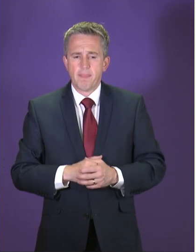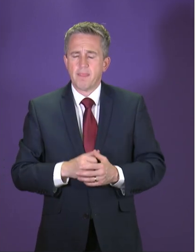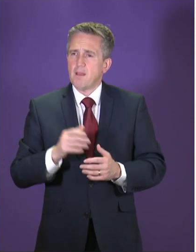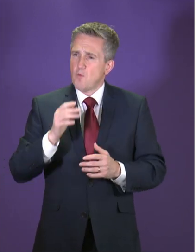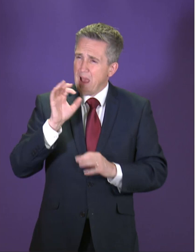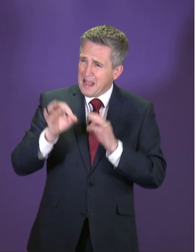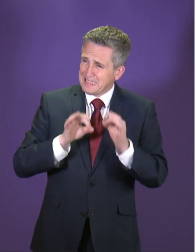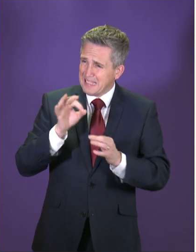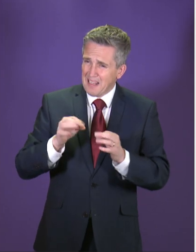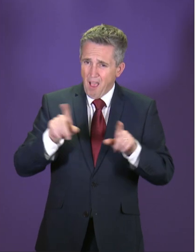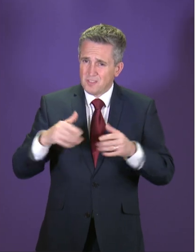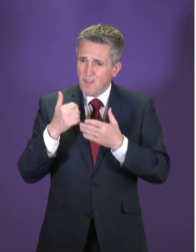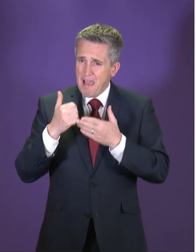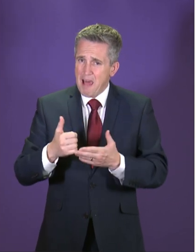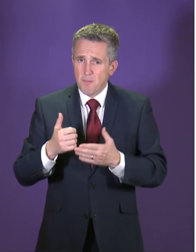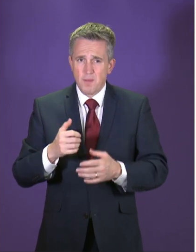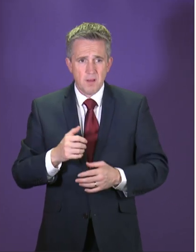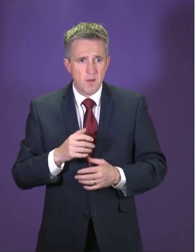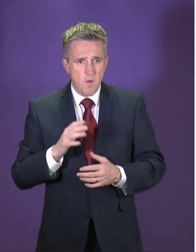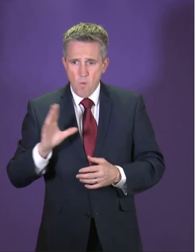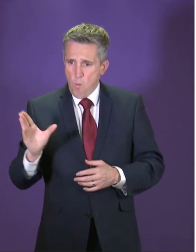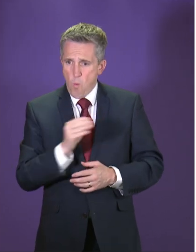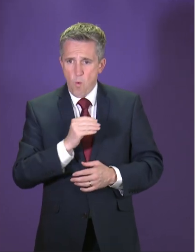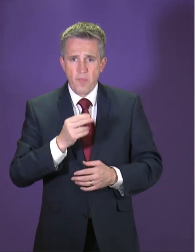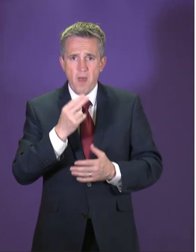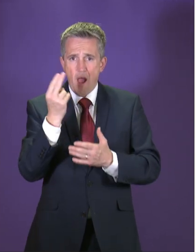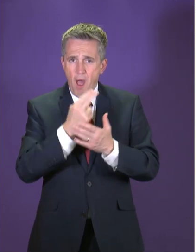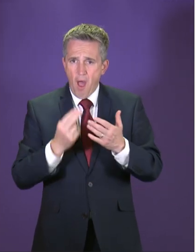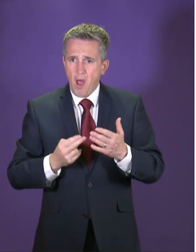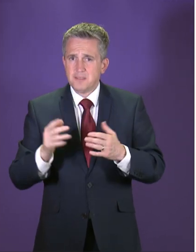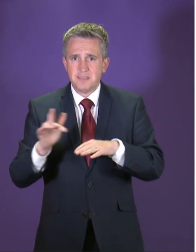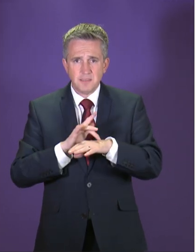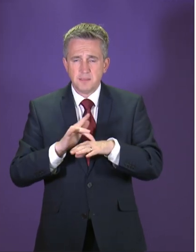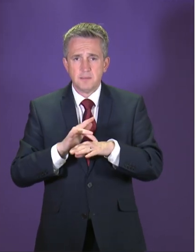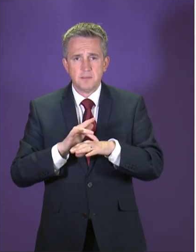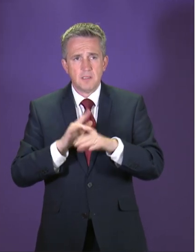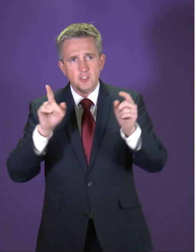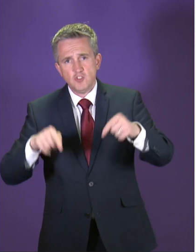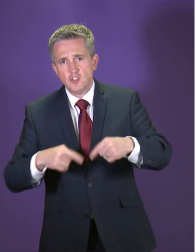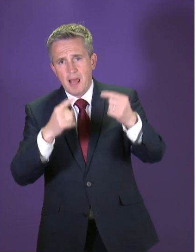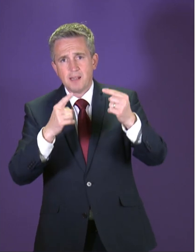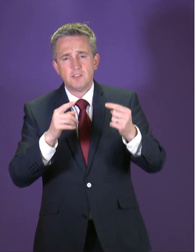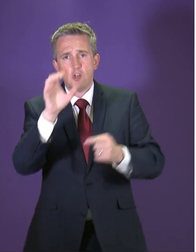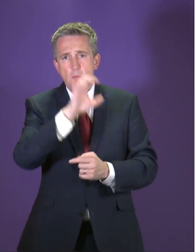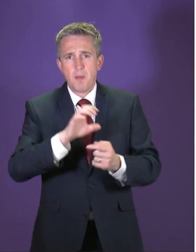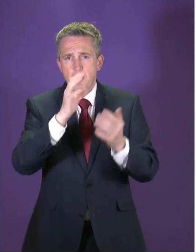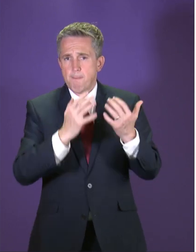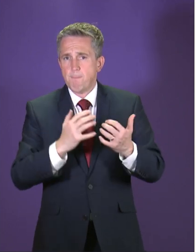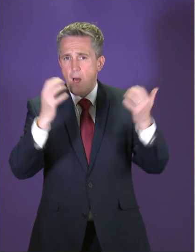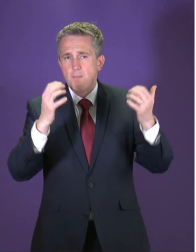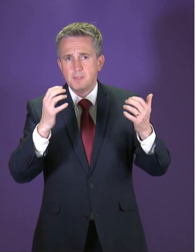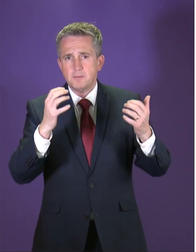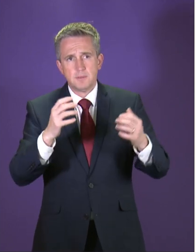Help us." And all the artists decided to push the Parliament of Europe to do association to help